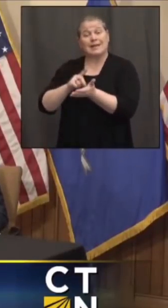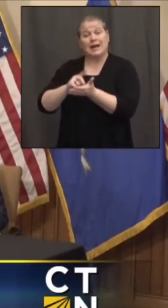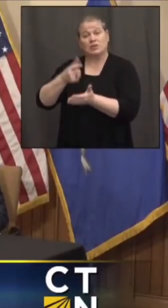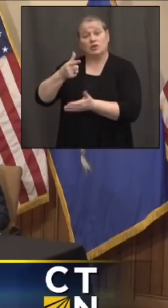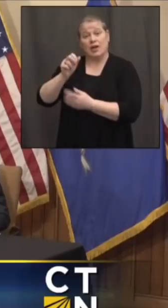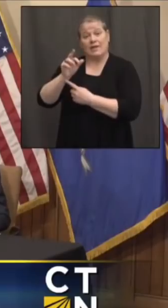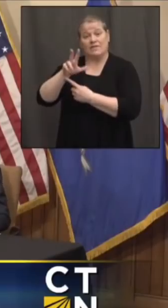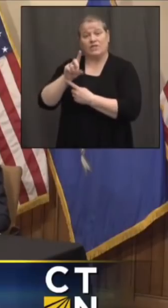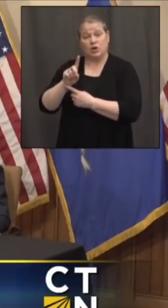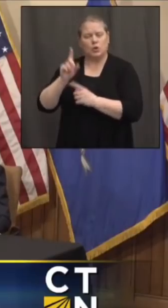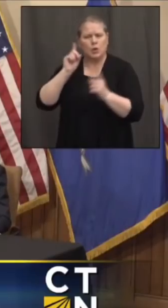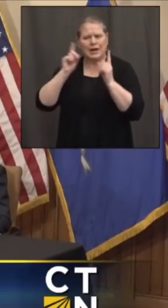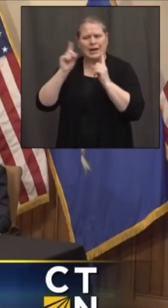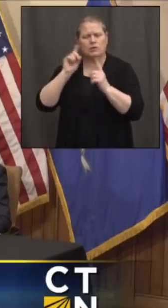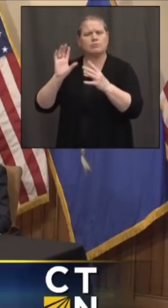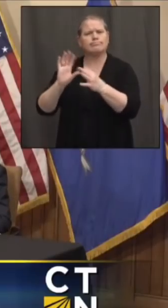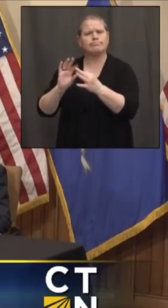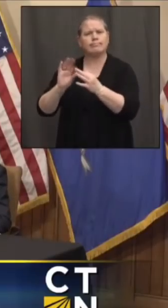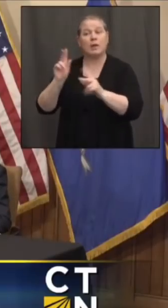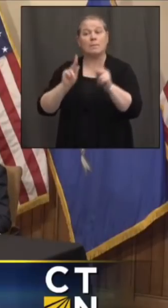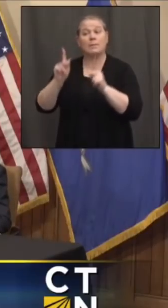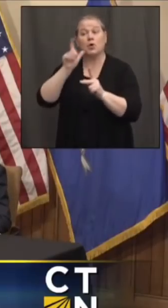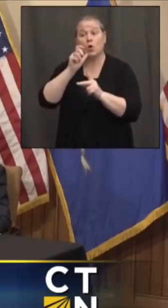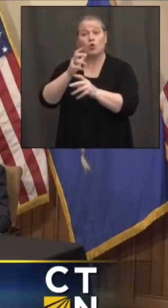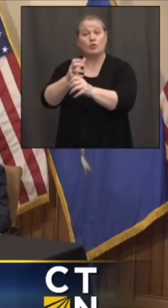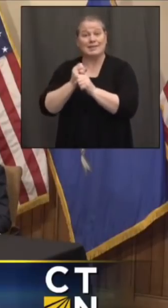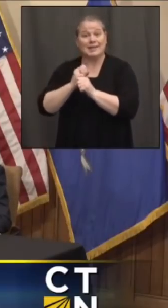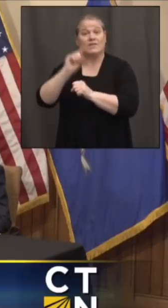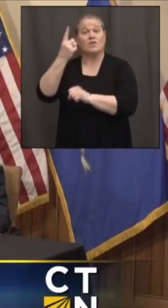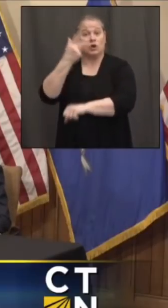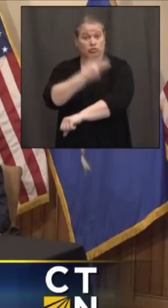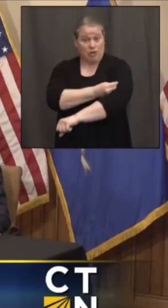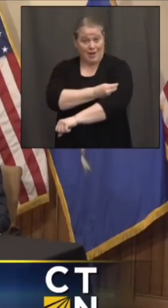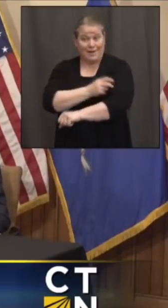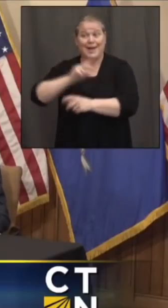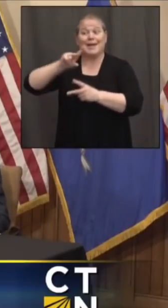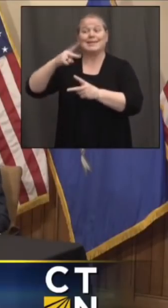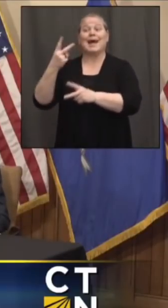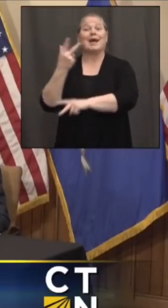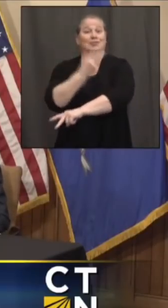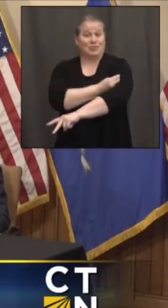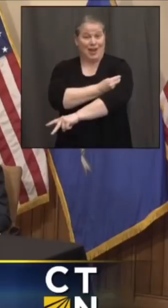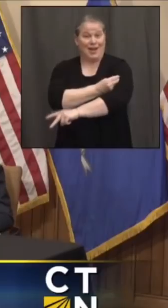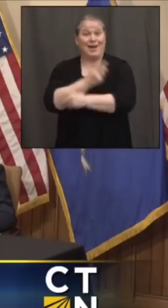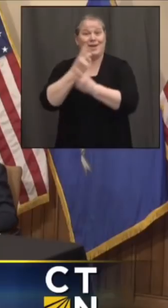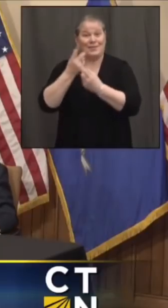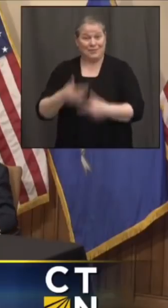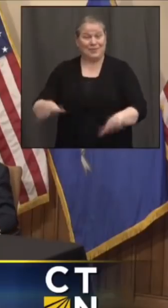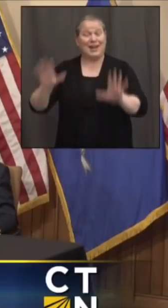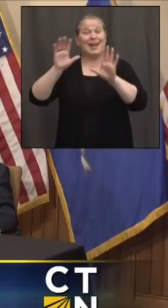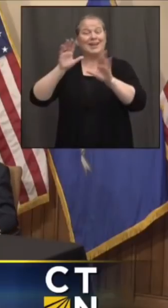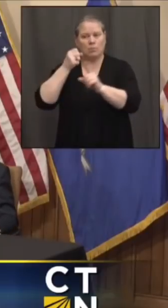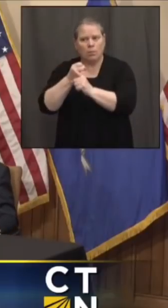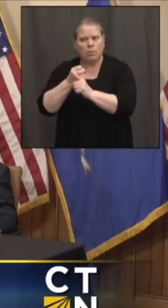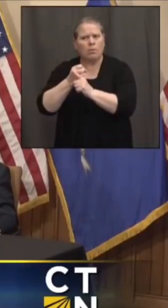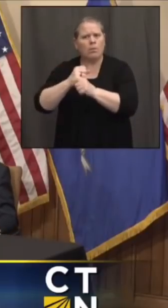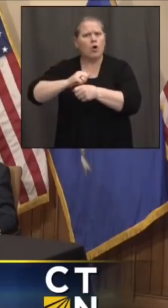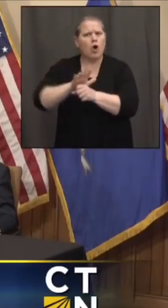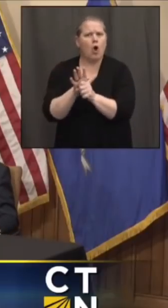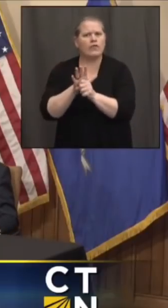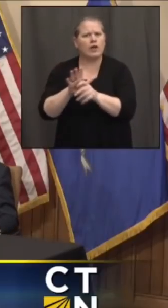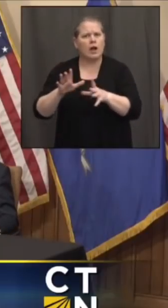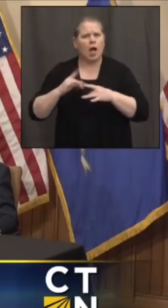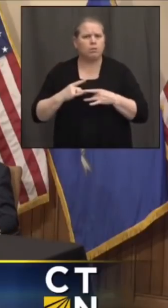first dose, even second dose, and then still getting COVID. Does that speak more